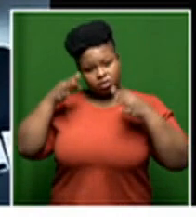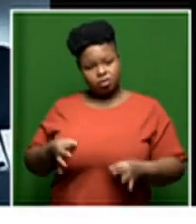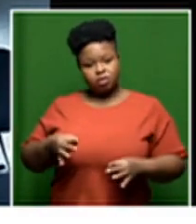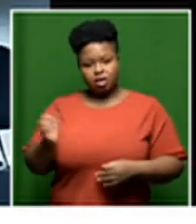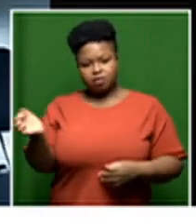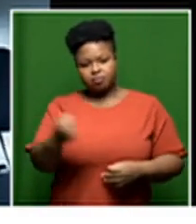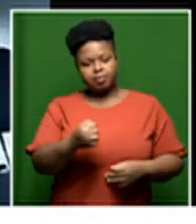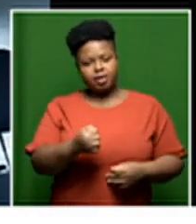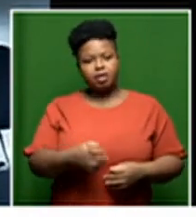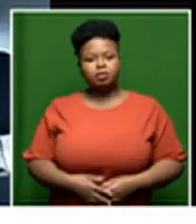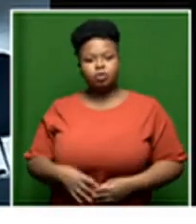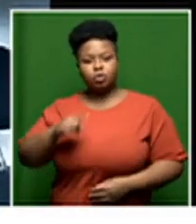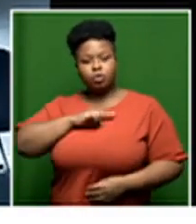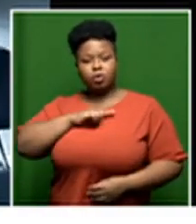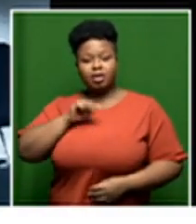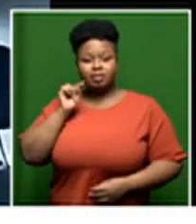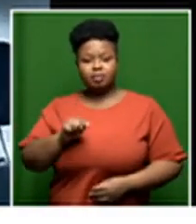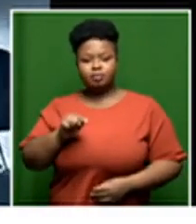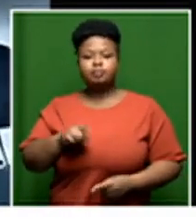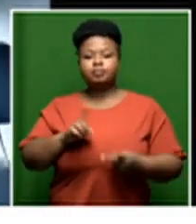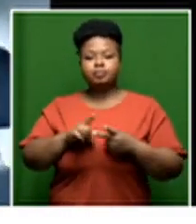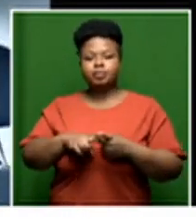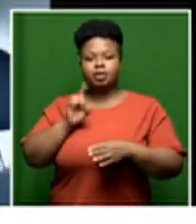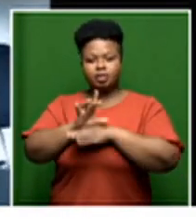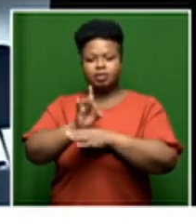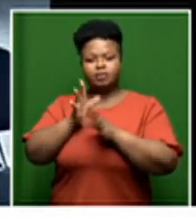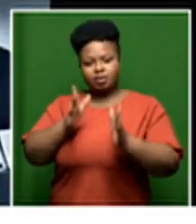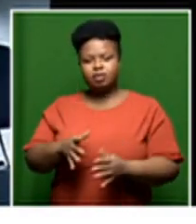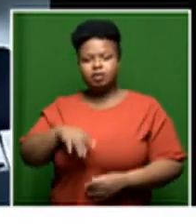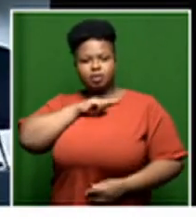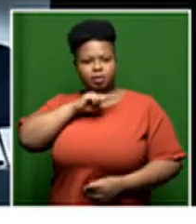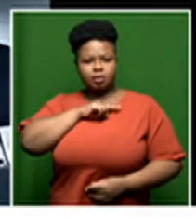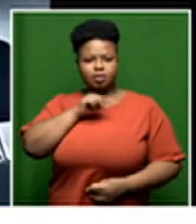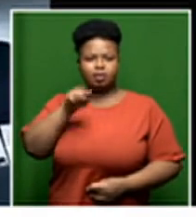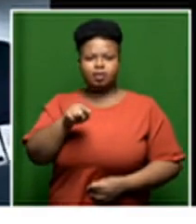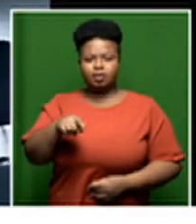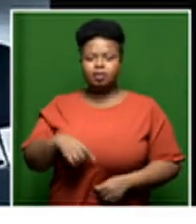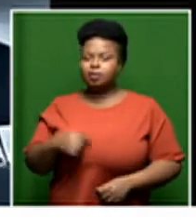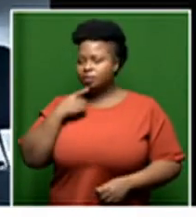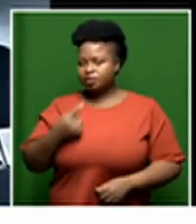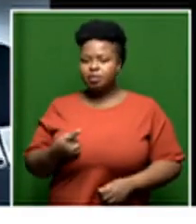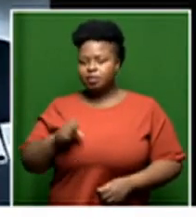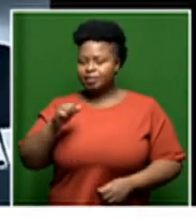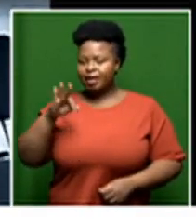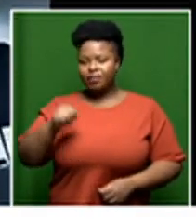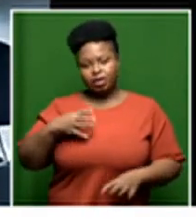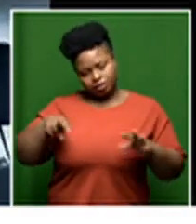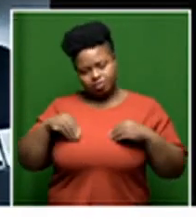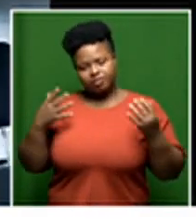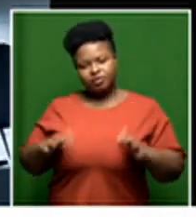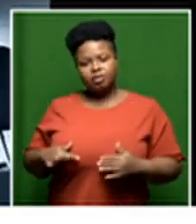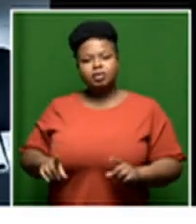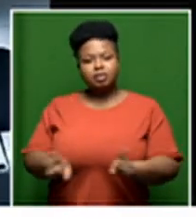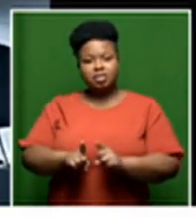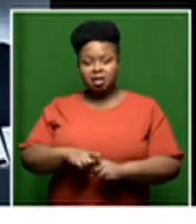decision to employ Luc Eymael as a technical advisor on those facts. And the fact that he has been cleared by SAFA. Us,